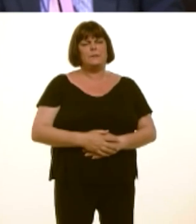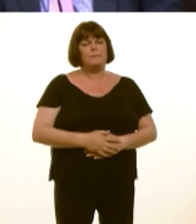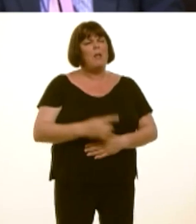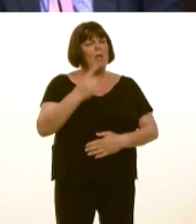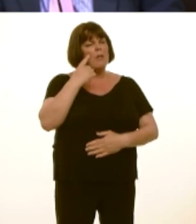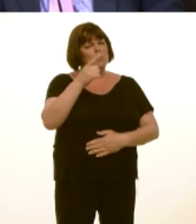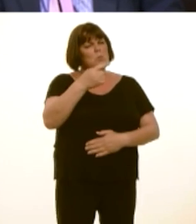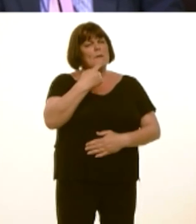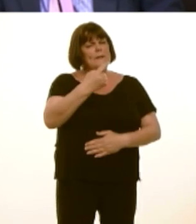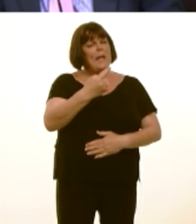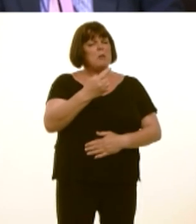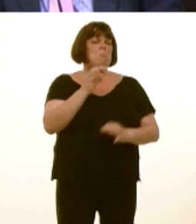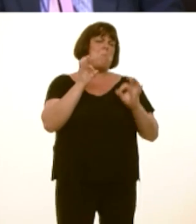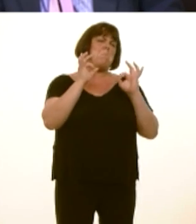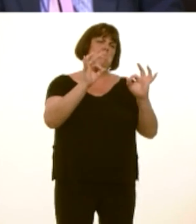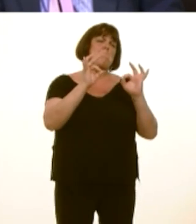encapsulated